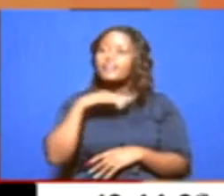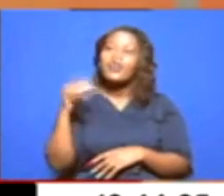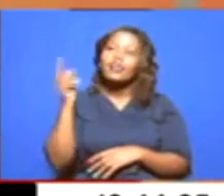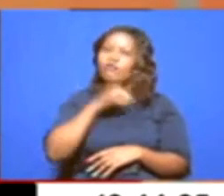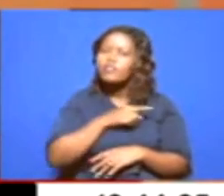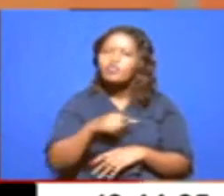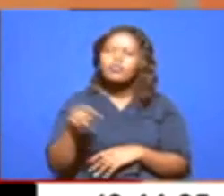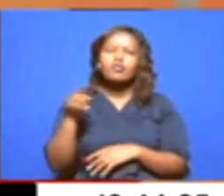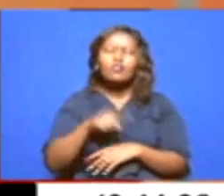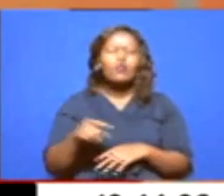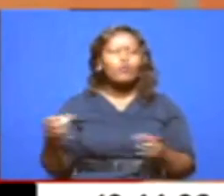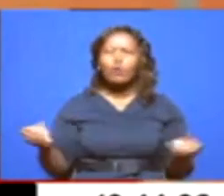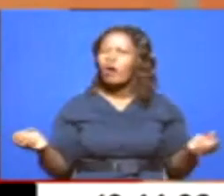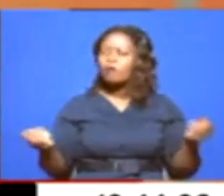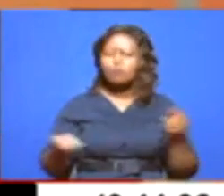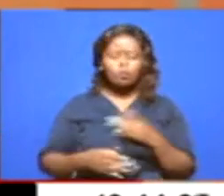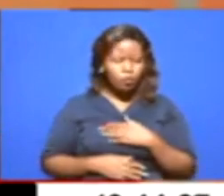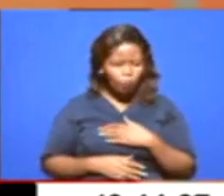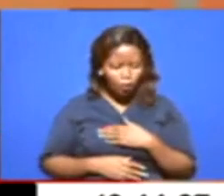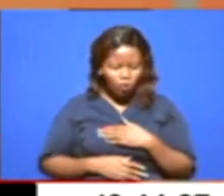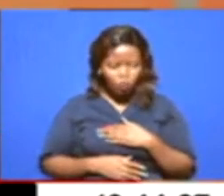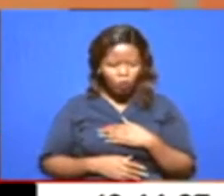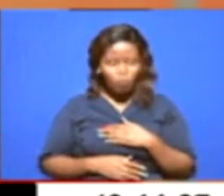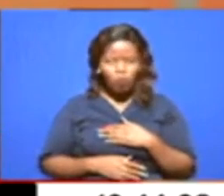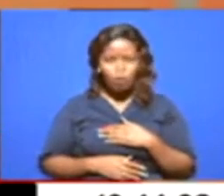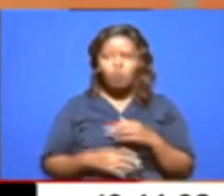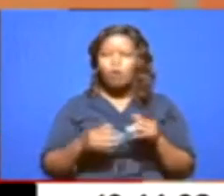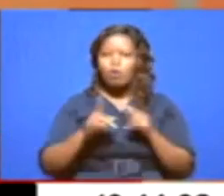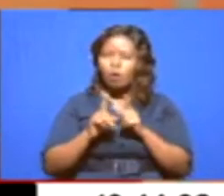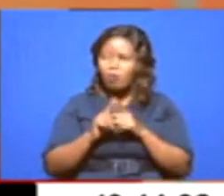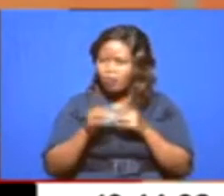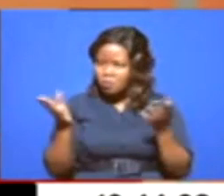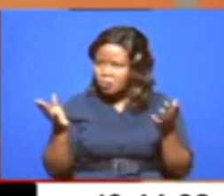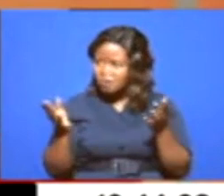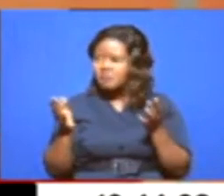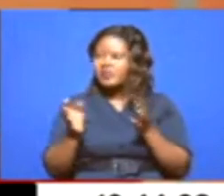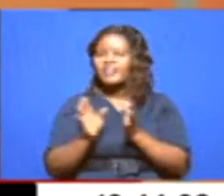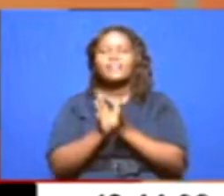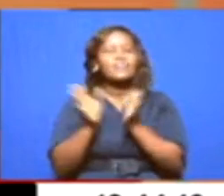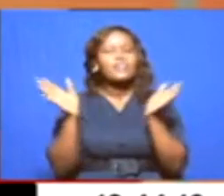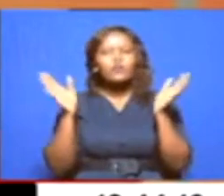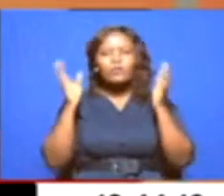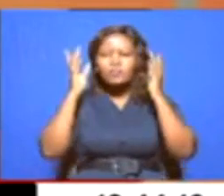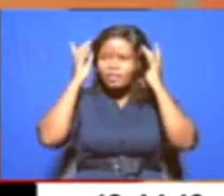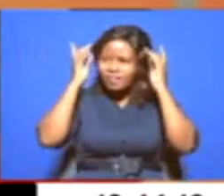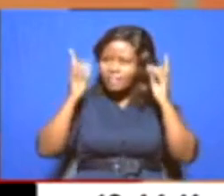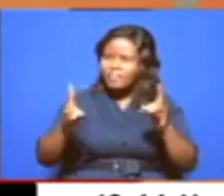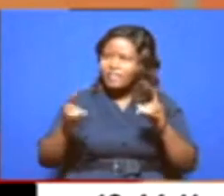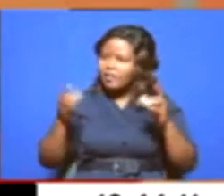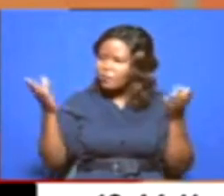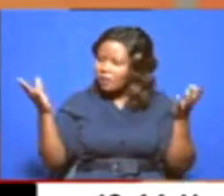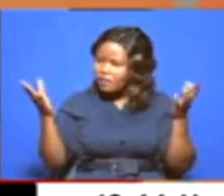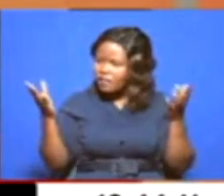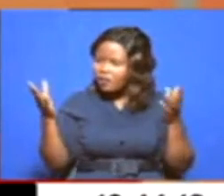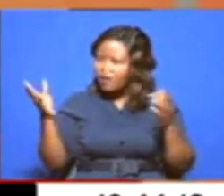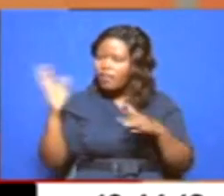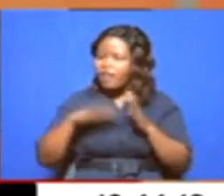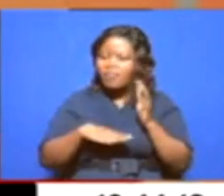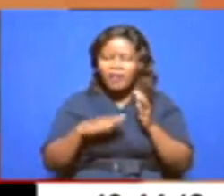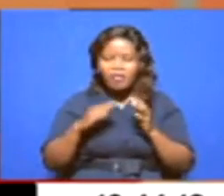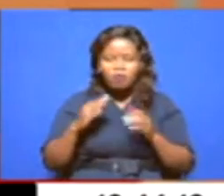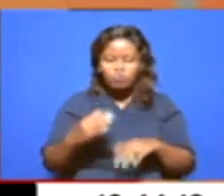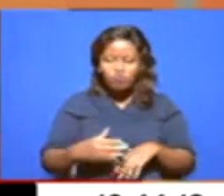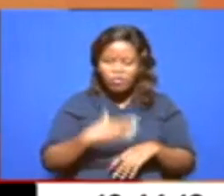whole world was shocked. And of course, the general decided that instead of going to one place, Eldoret or